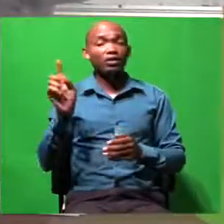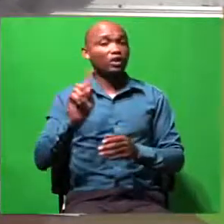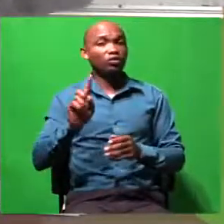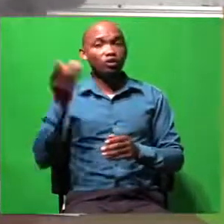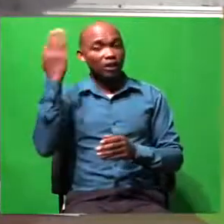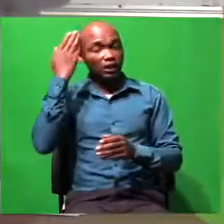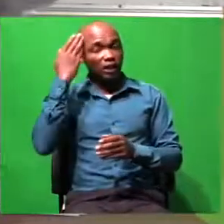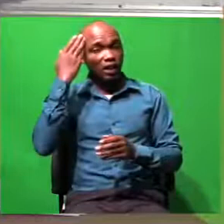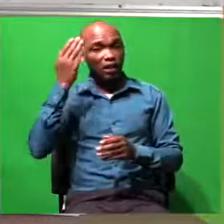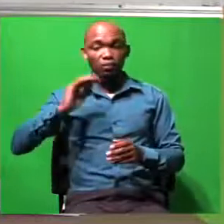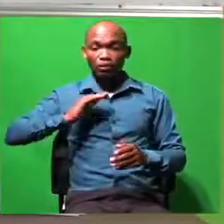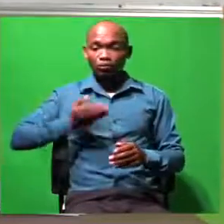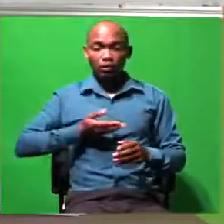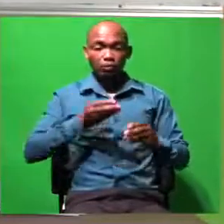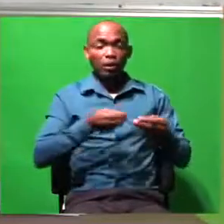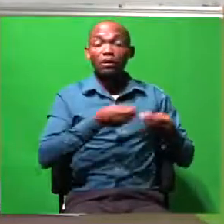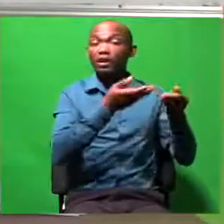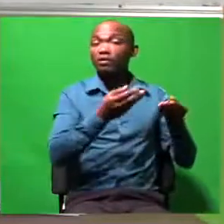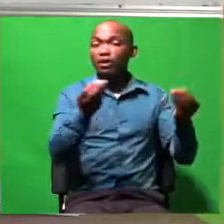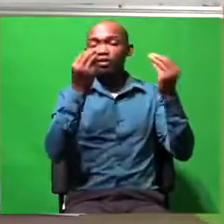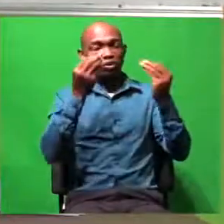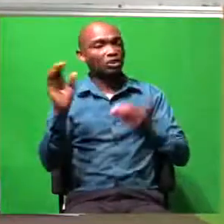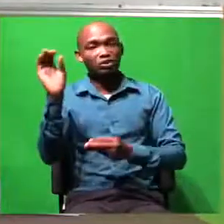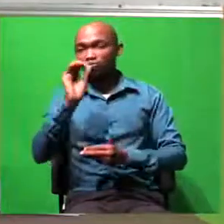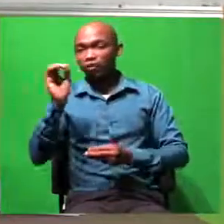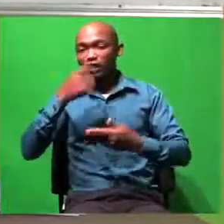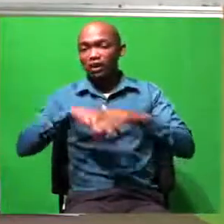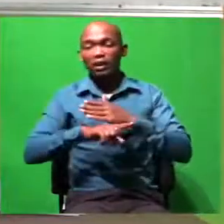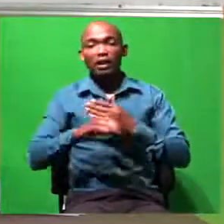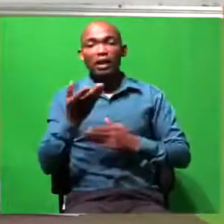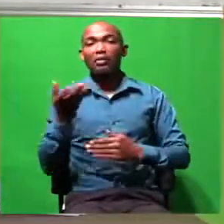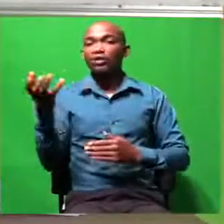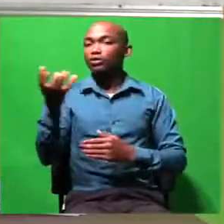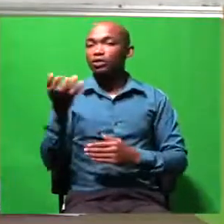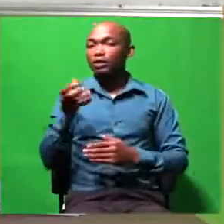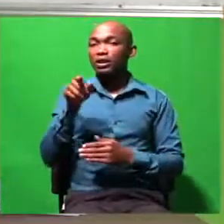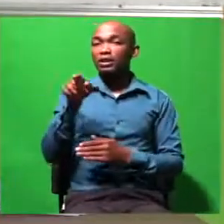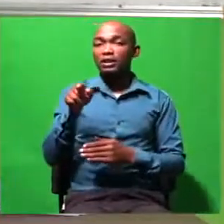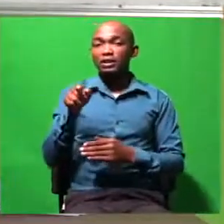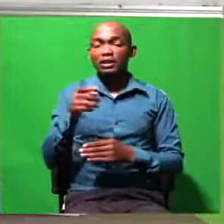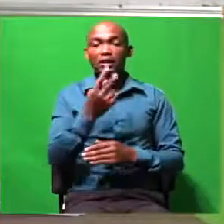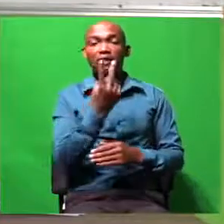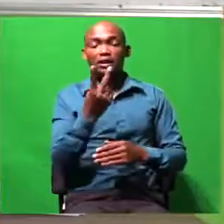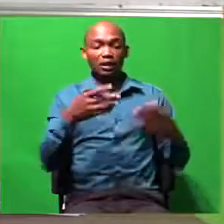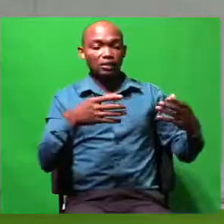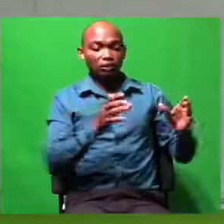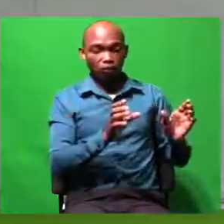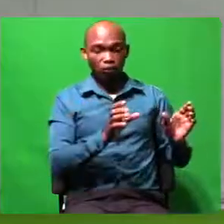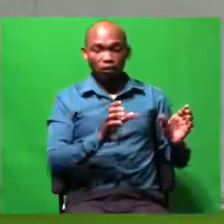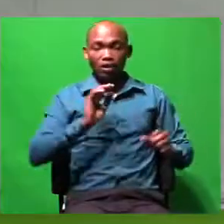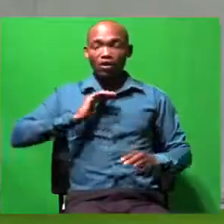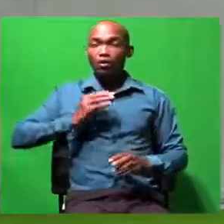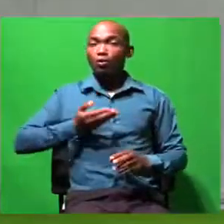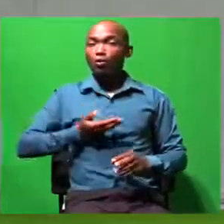They are not giving even education in some societies. Are we together? This is the second group.